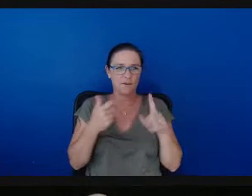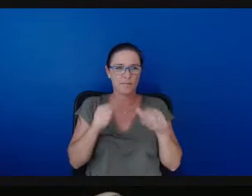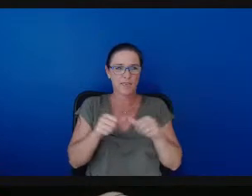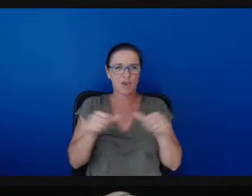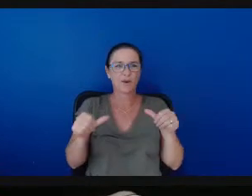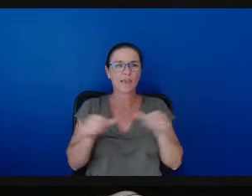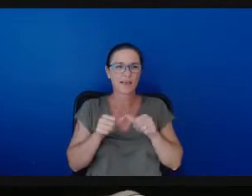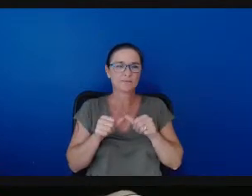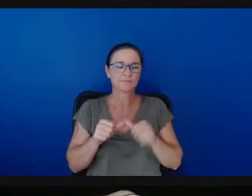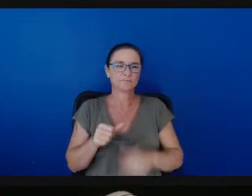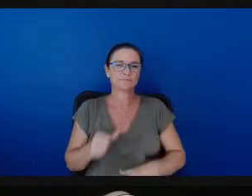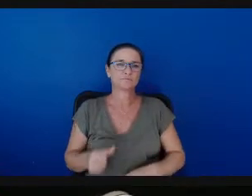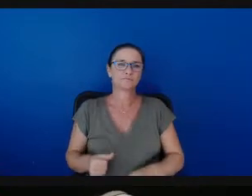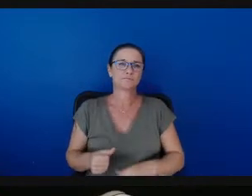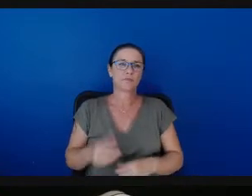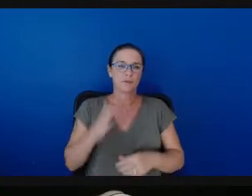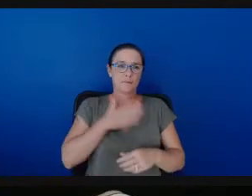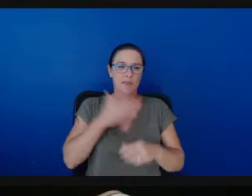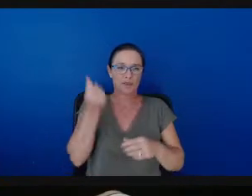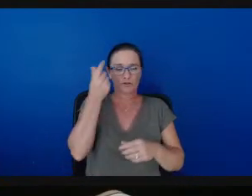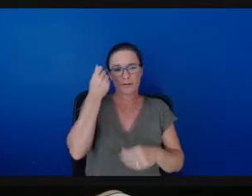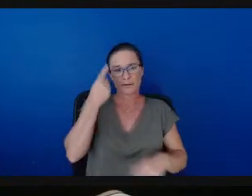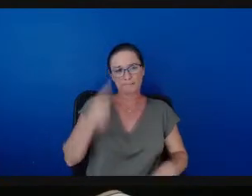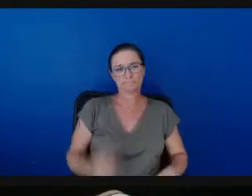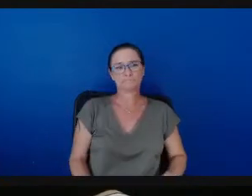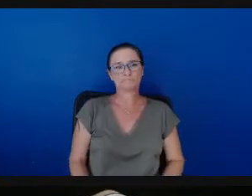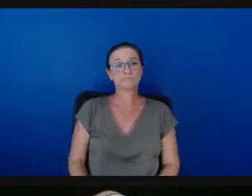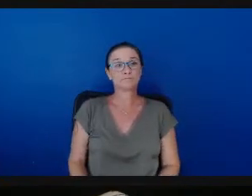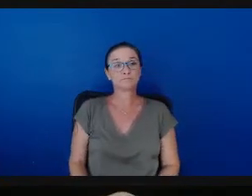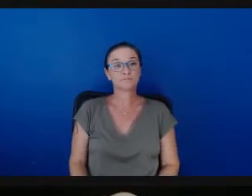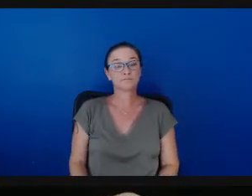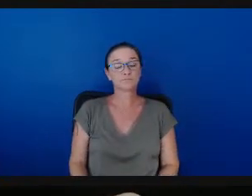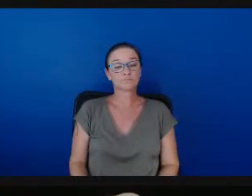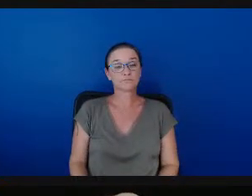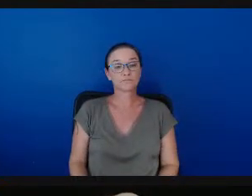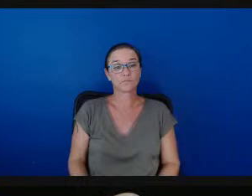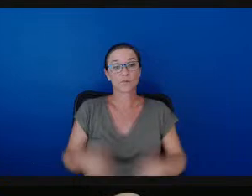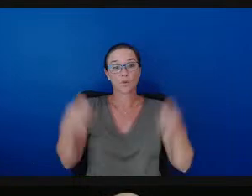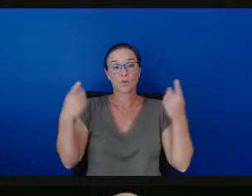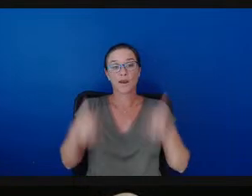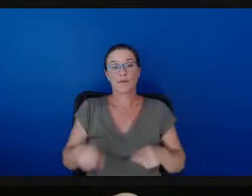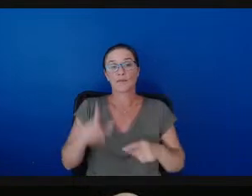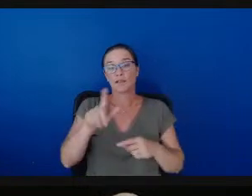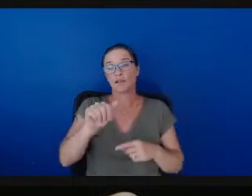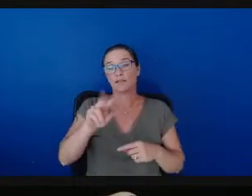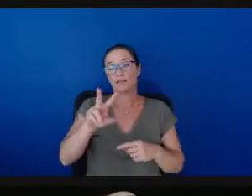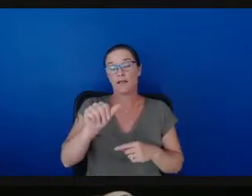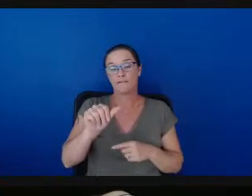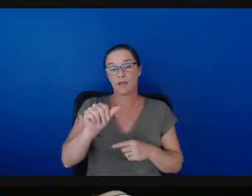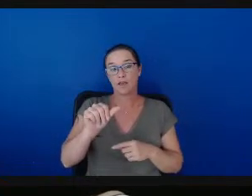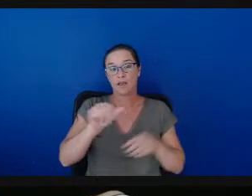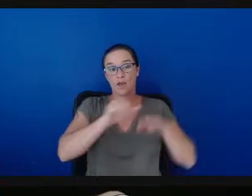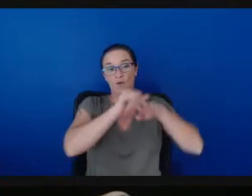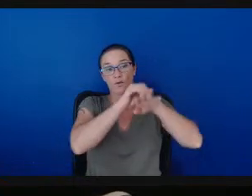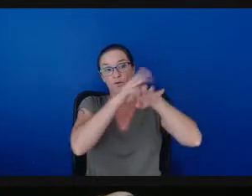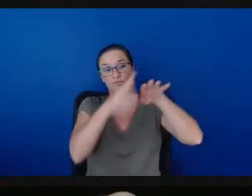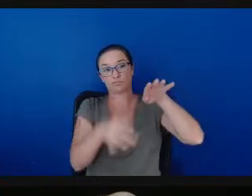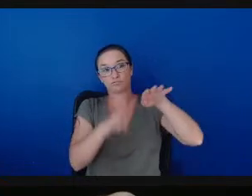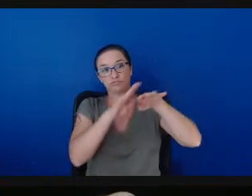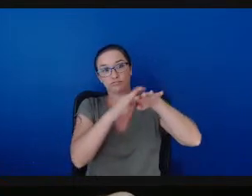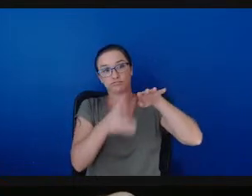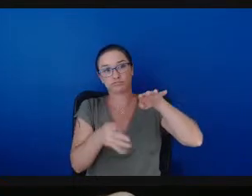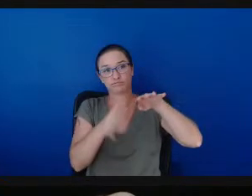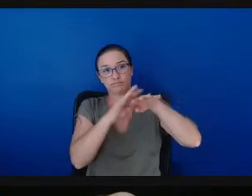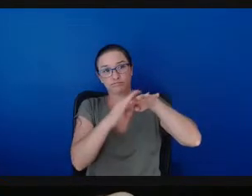my read on it. And just to be clear, what happened there was the lava was pouring down the eastern part of the